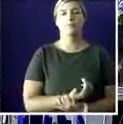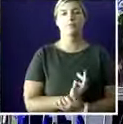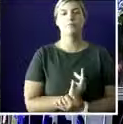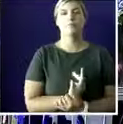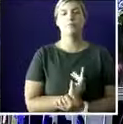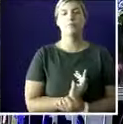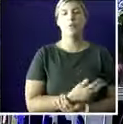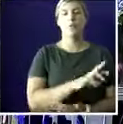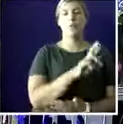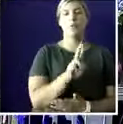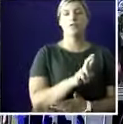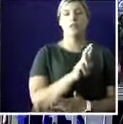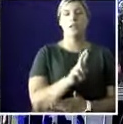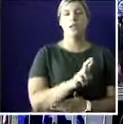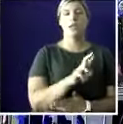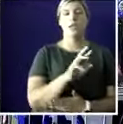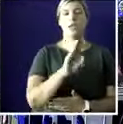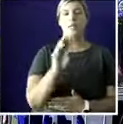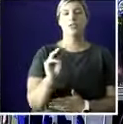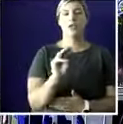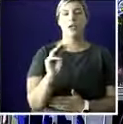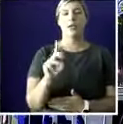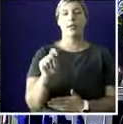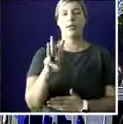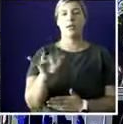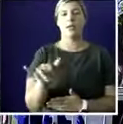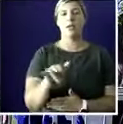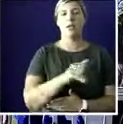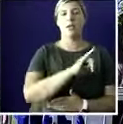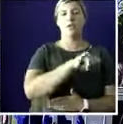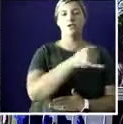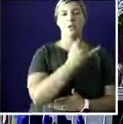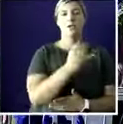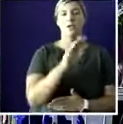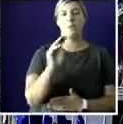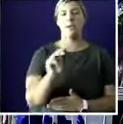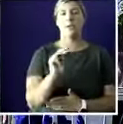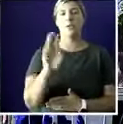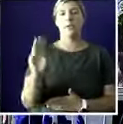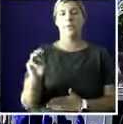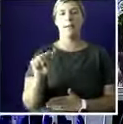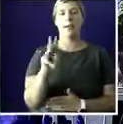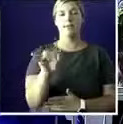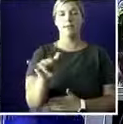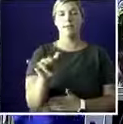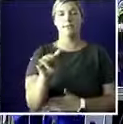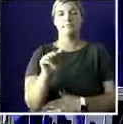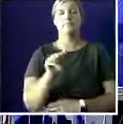Regine Lachelle Kenny. Jordan Michael Massey.